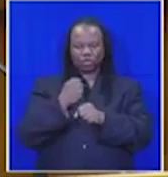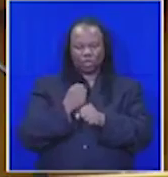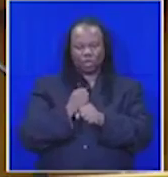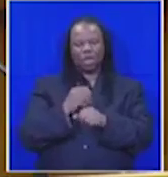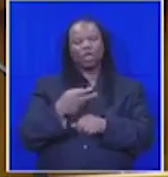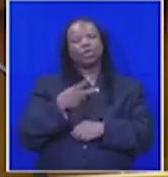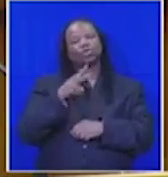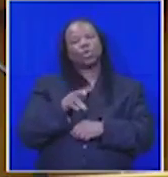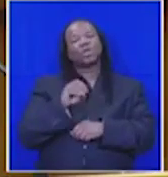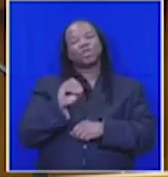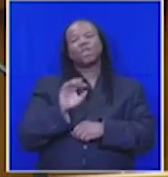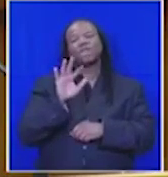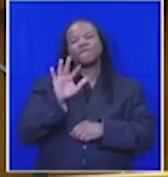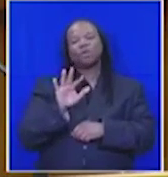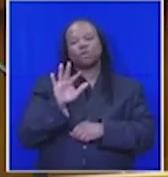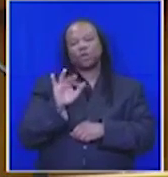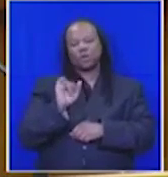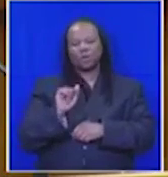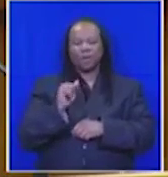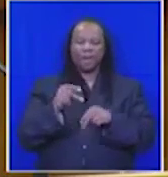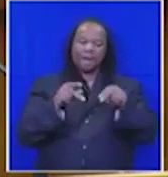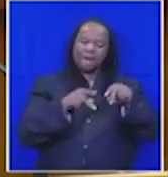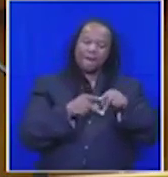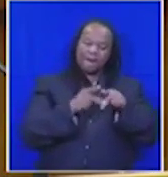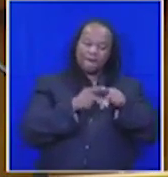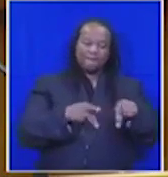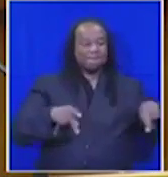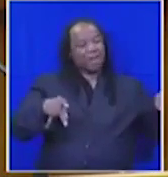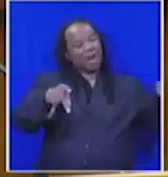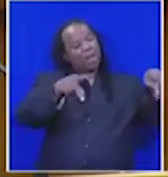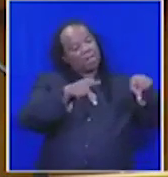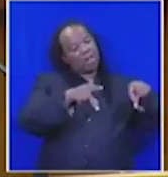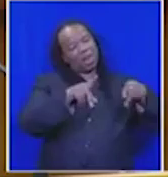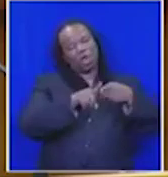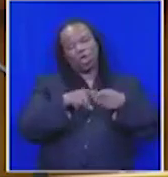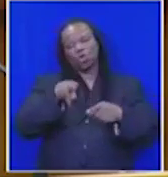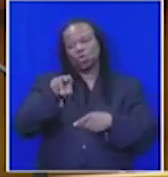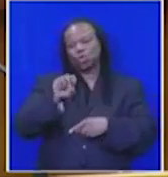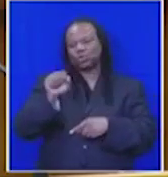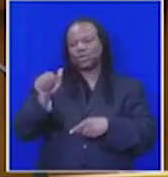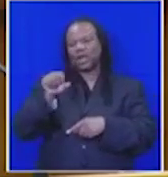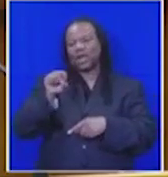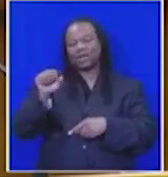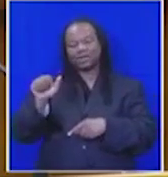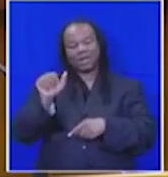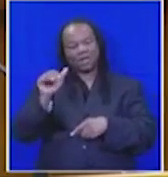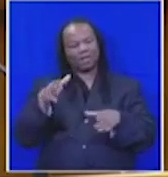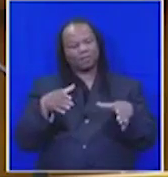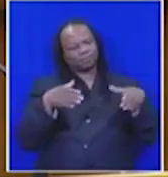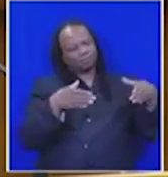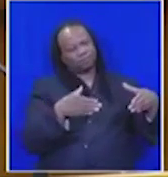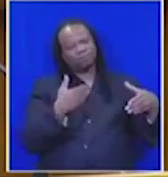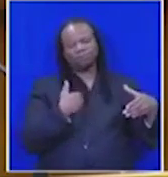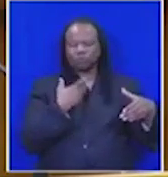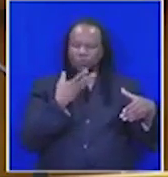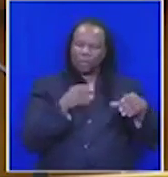of manufacturers was established by USASA to produce the set-top boxes and related